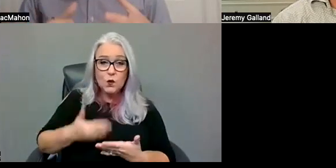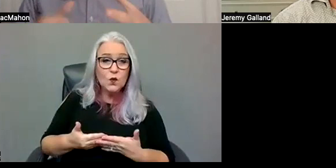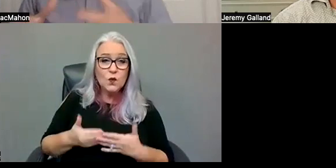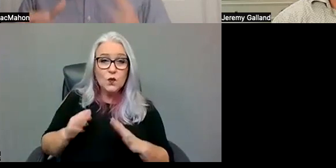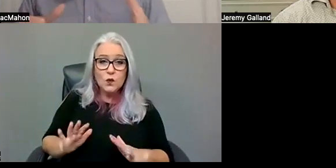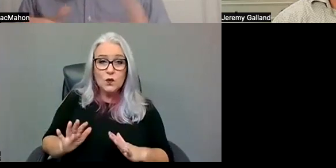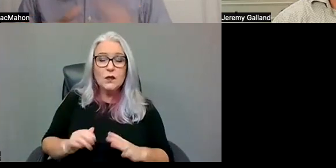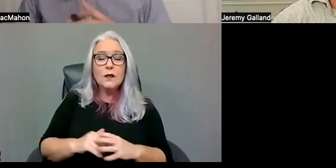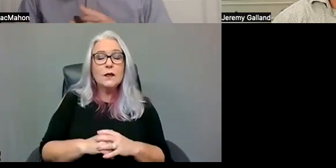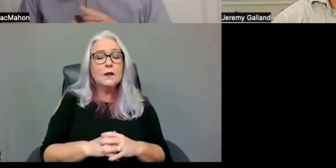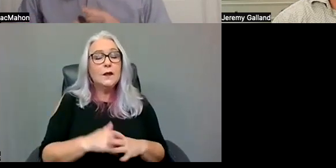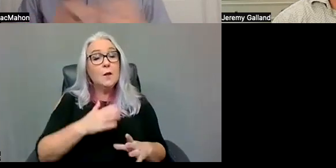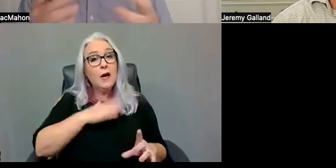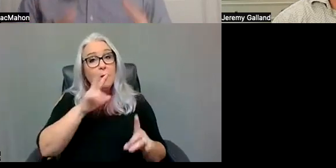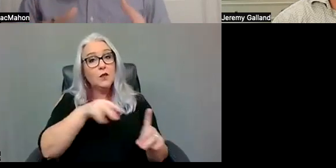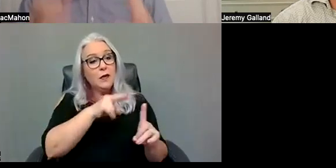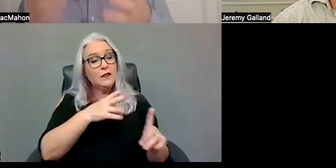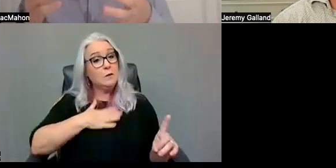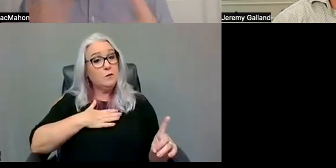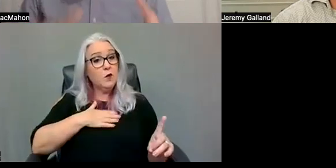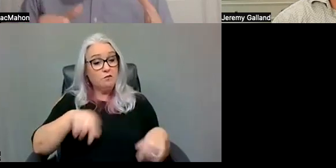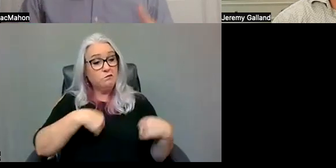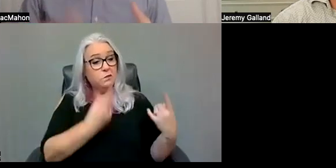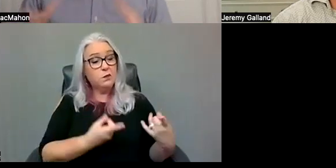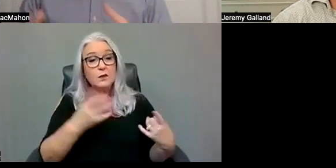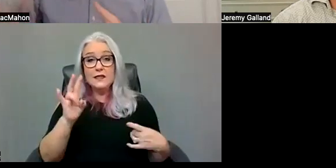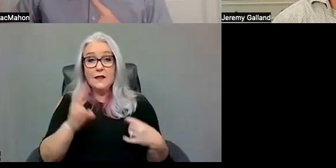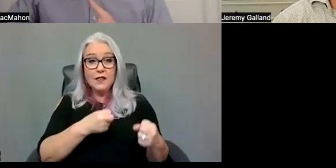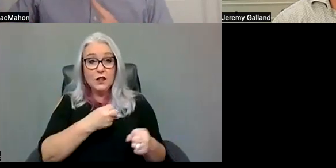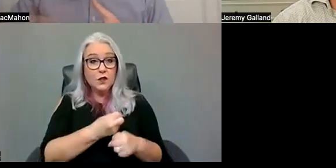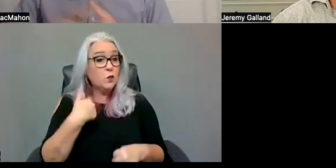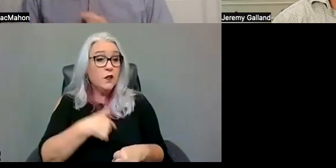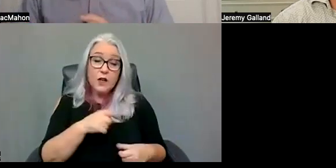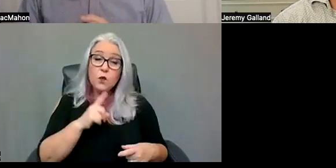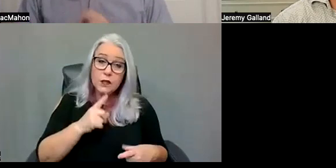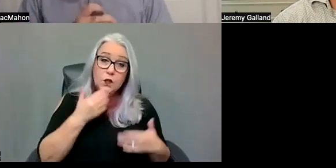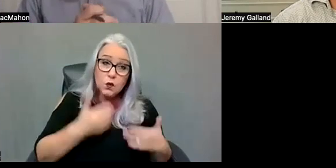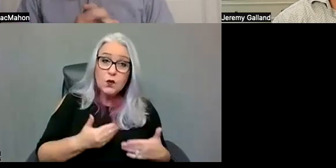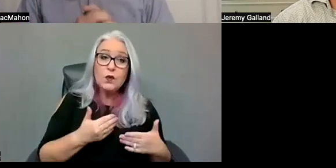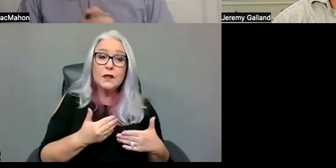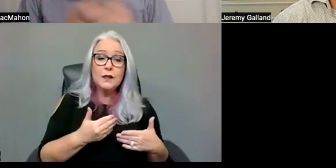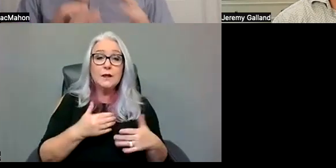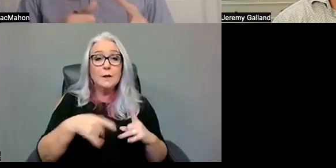My view, we've been here for 7 years. We've had an extremely positive experience at Hillside.